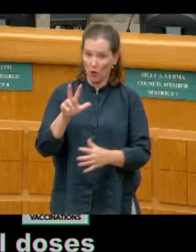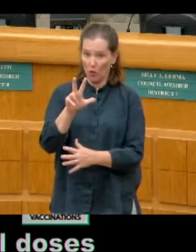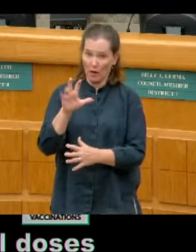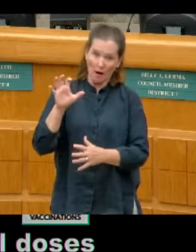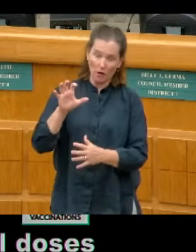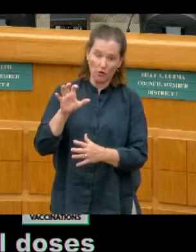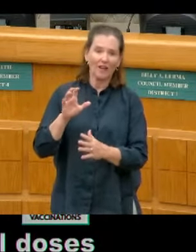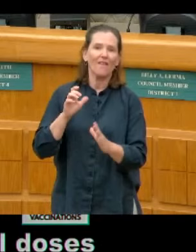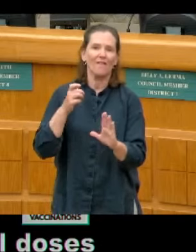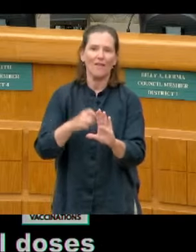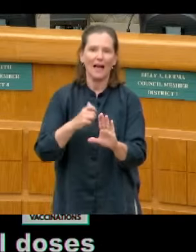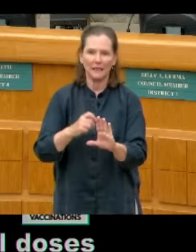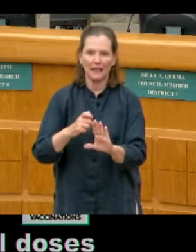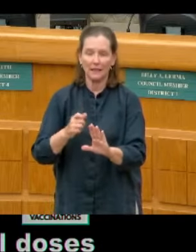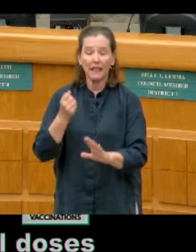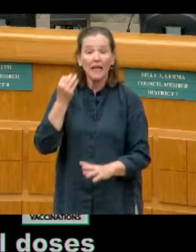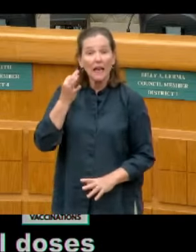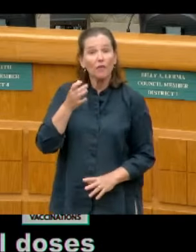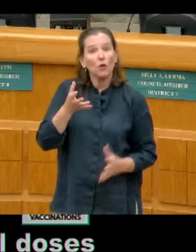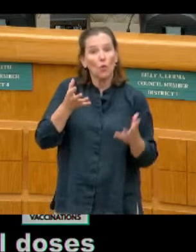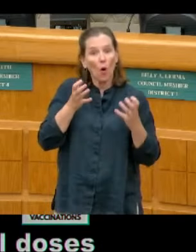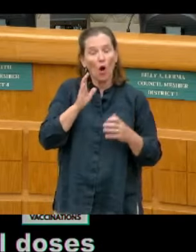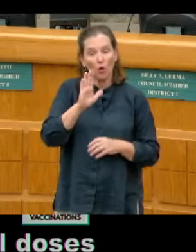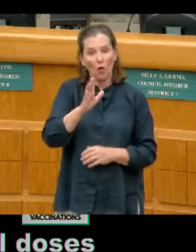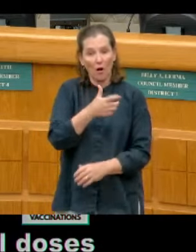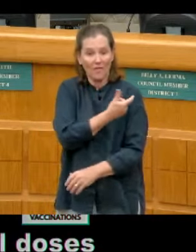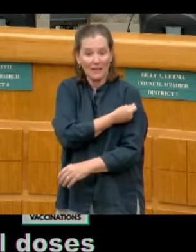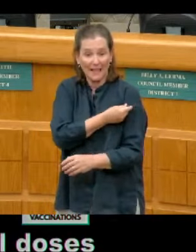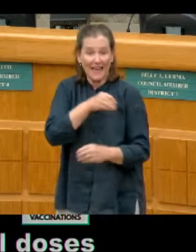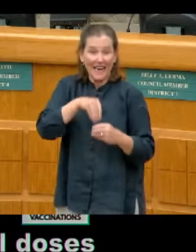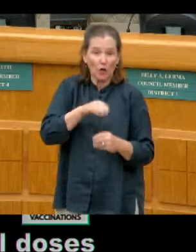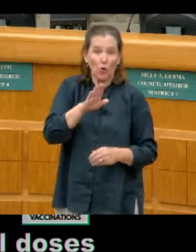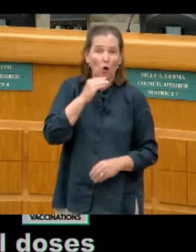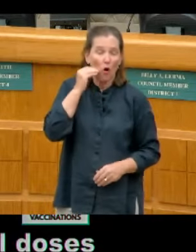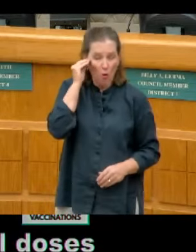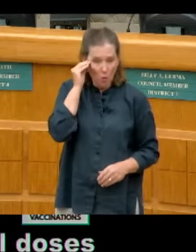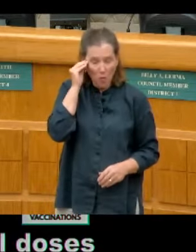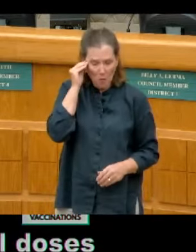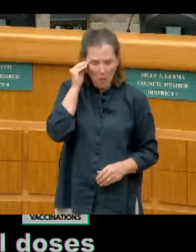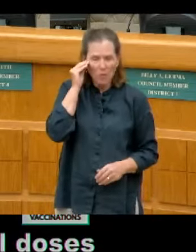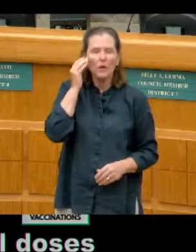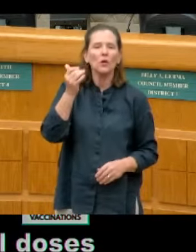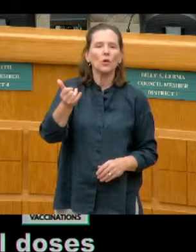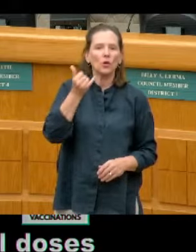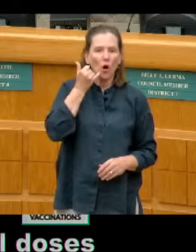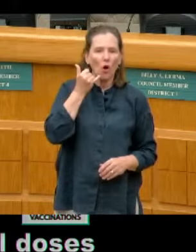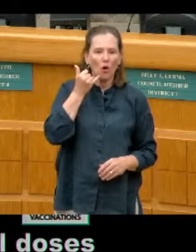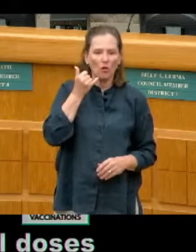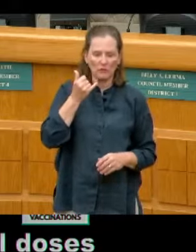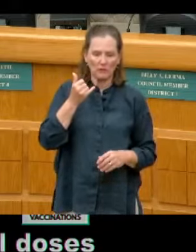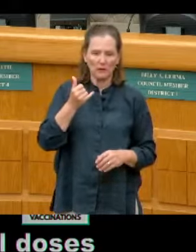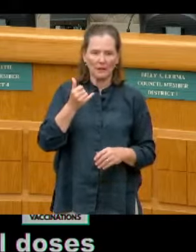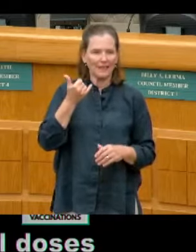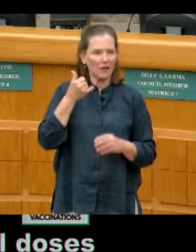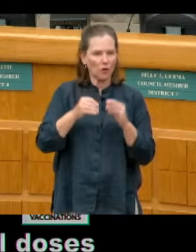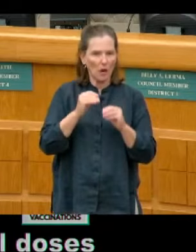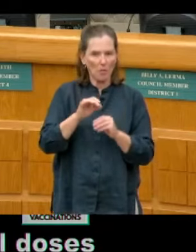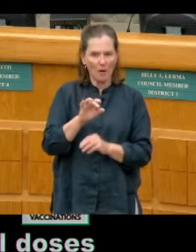If you would like an in-home vaccination, please call the city's customer service center at 826-CITY. That's